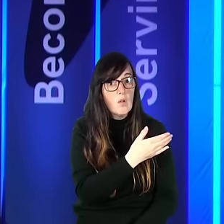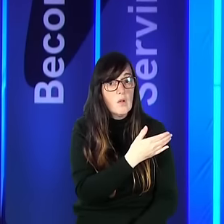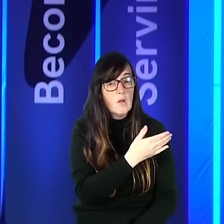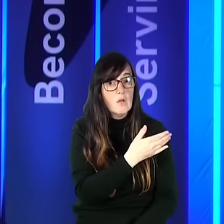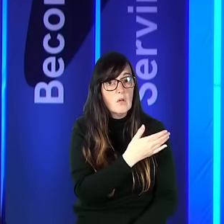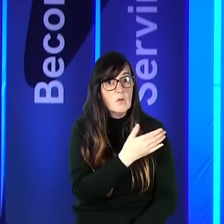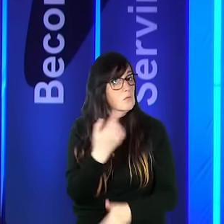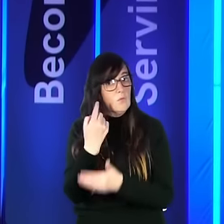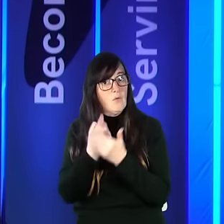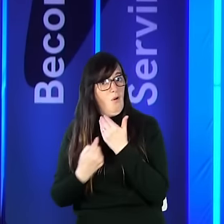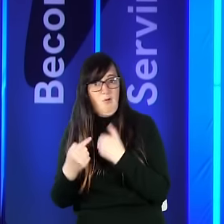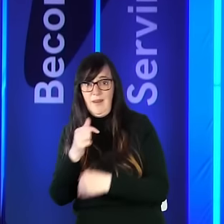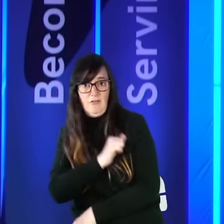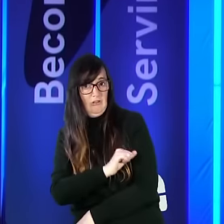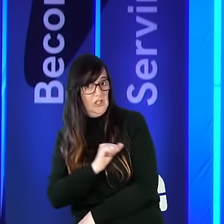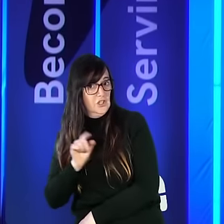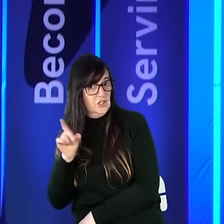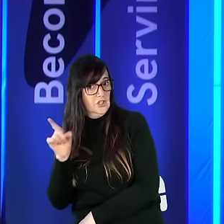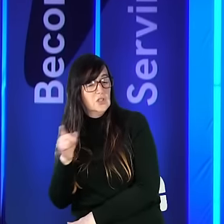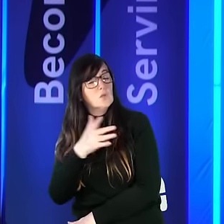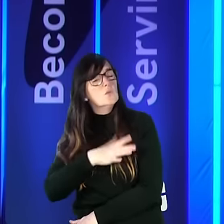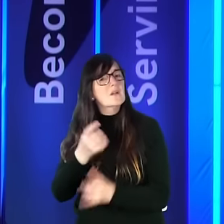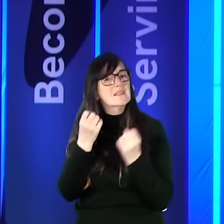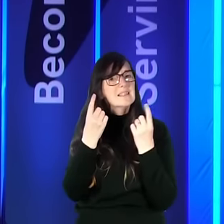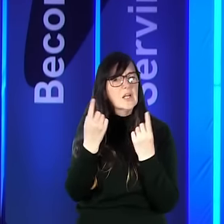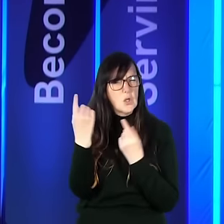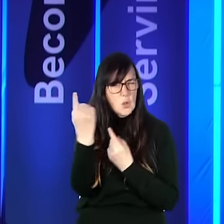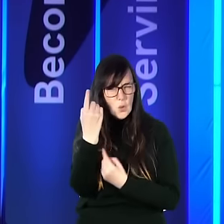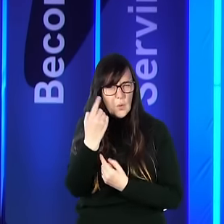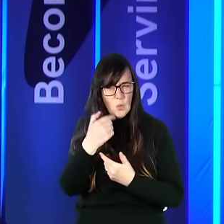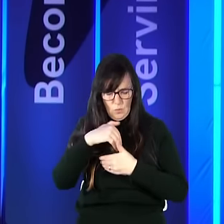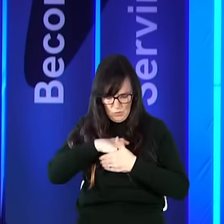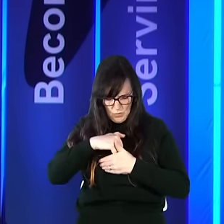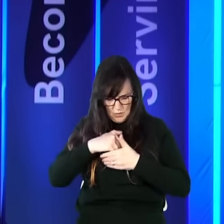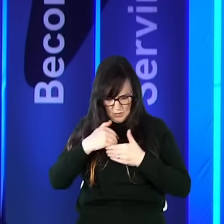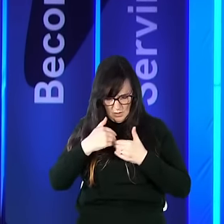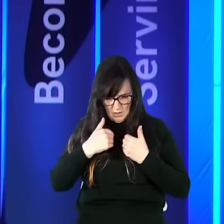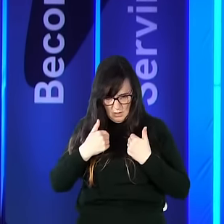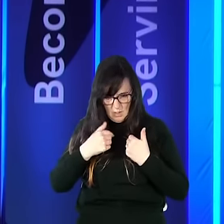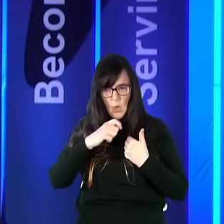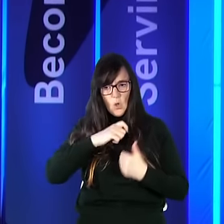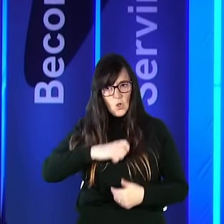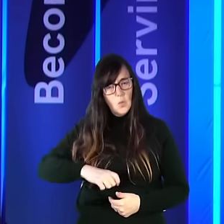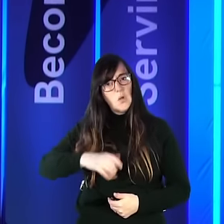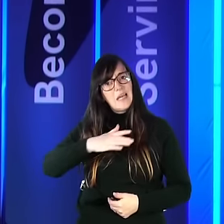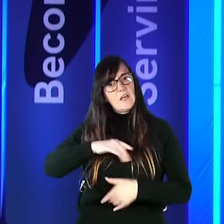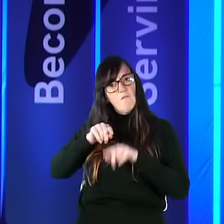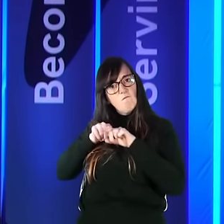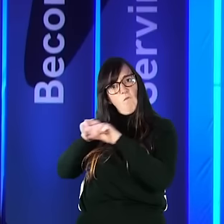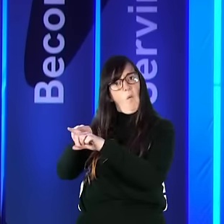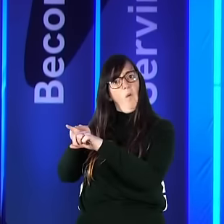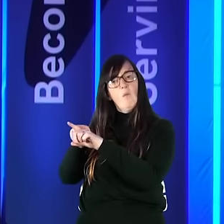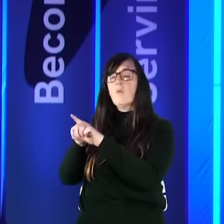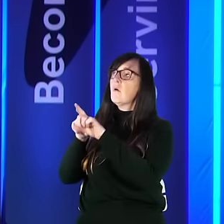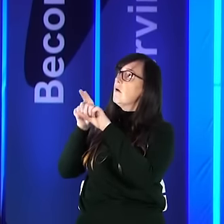If we want to understand who we are as human beings, we need to follow the Maker's